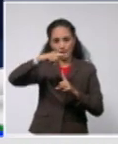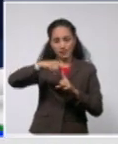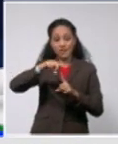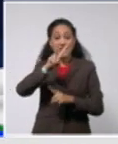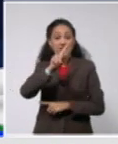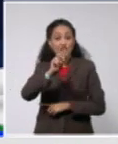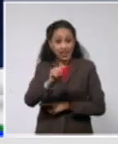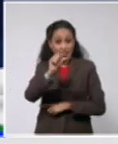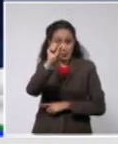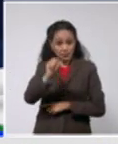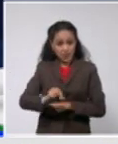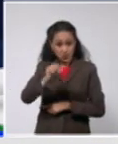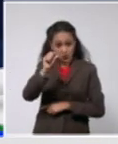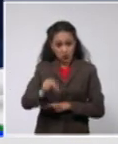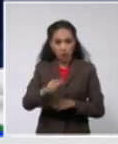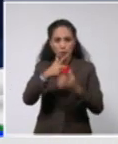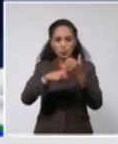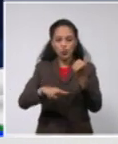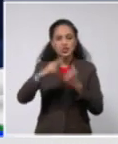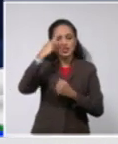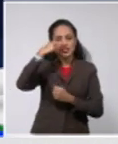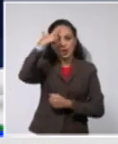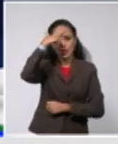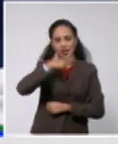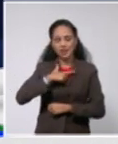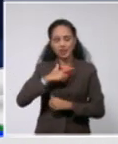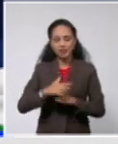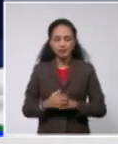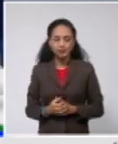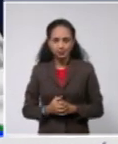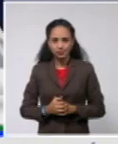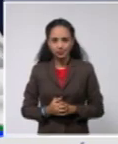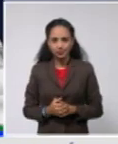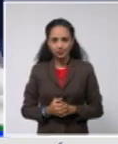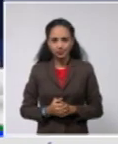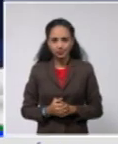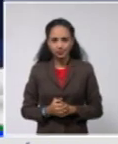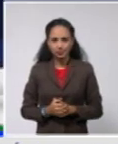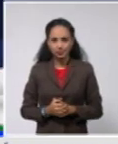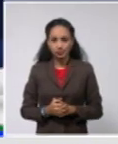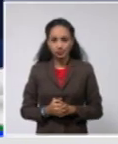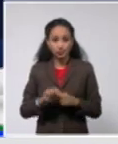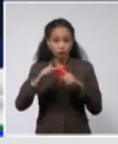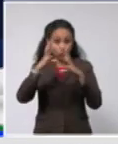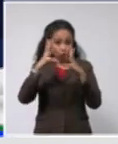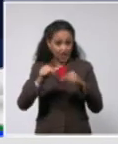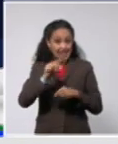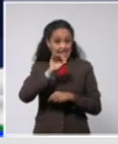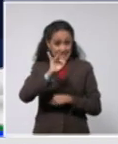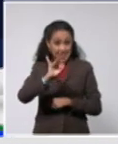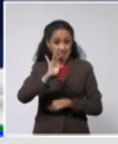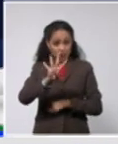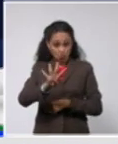as serious. This is the situation in Cuba.